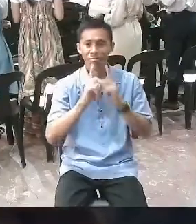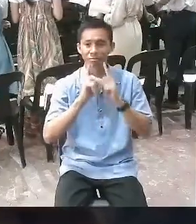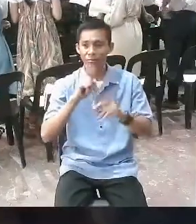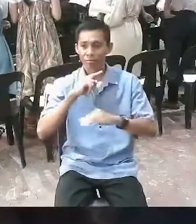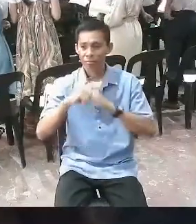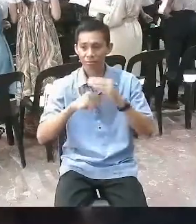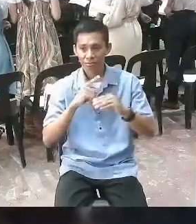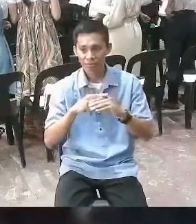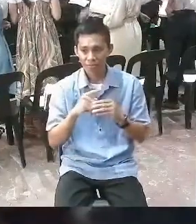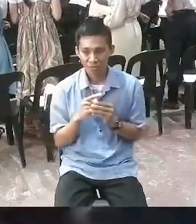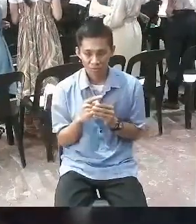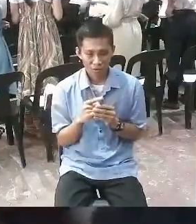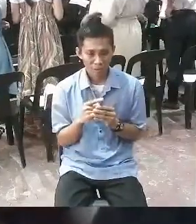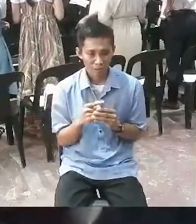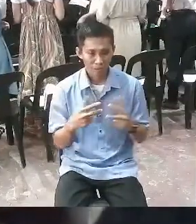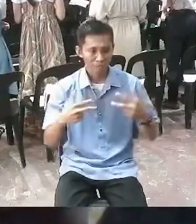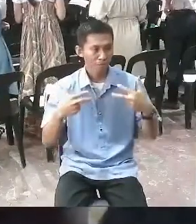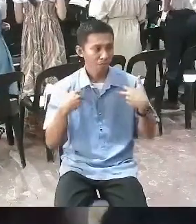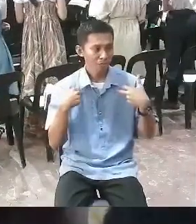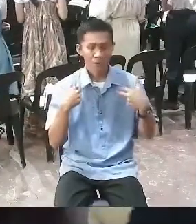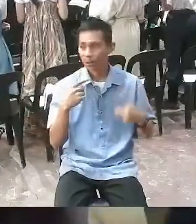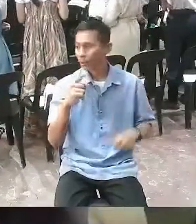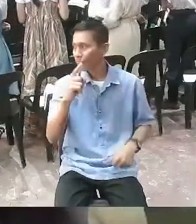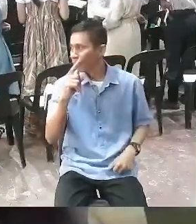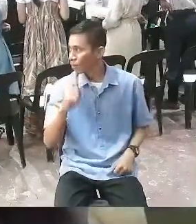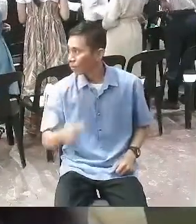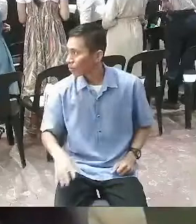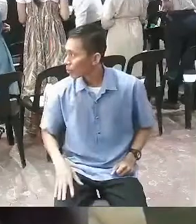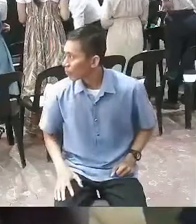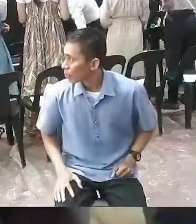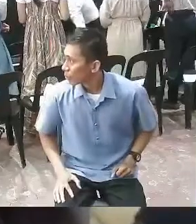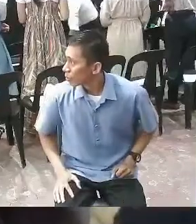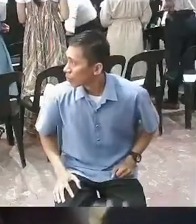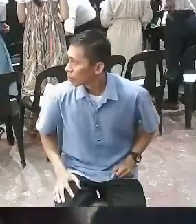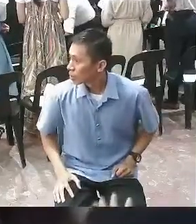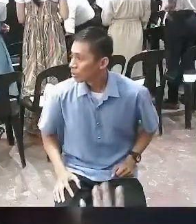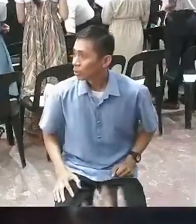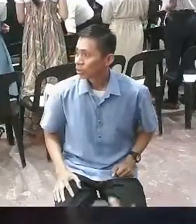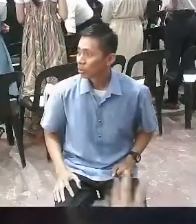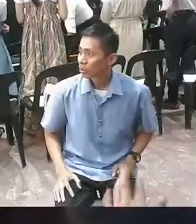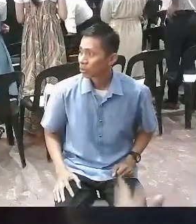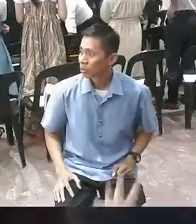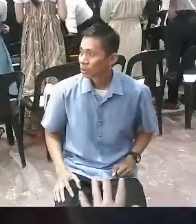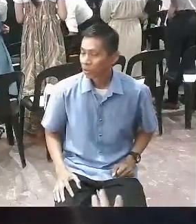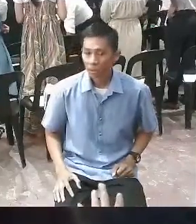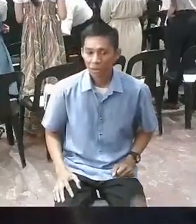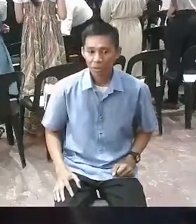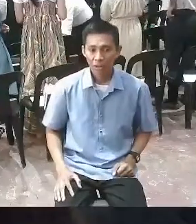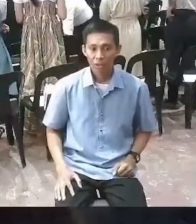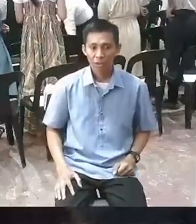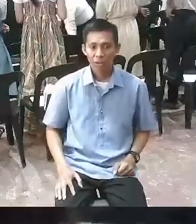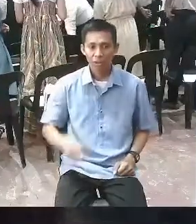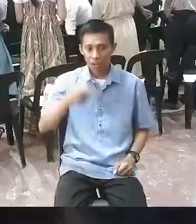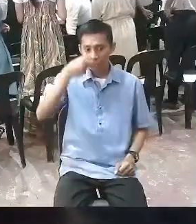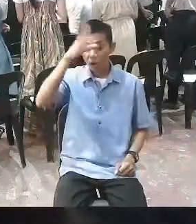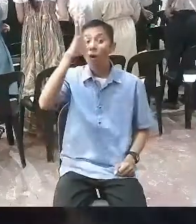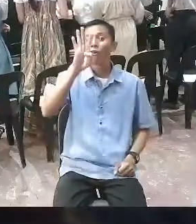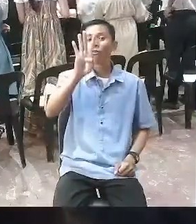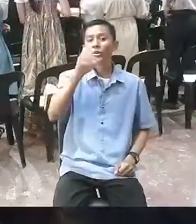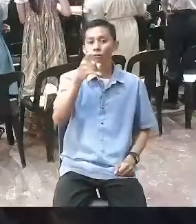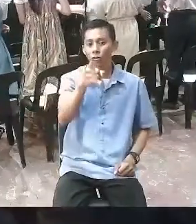of fact, there is one verse in these eight verses that, in my